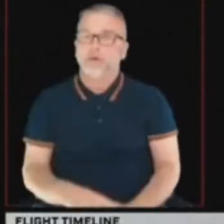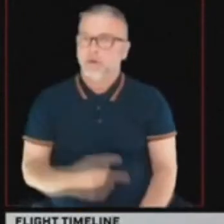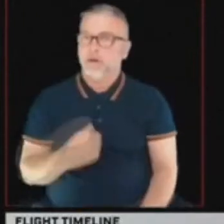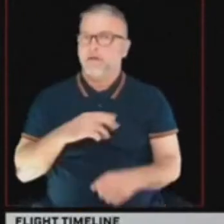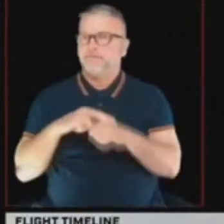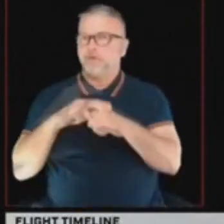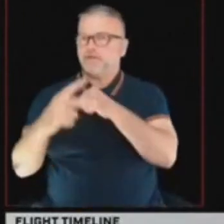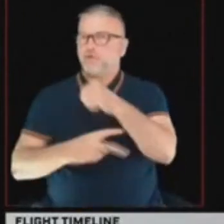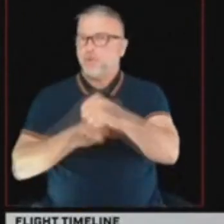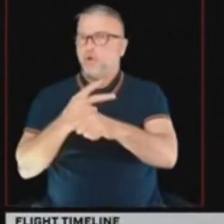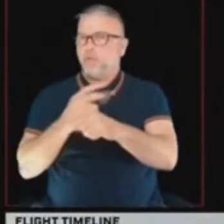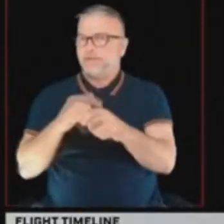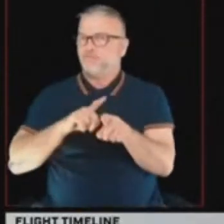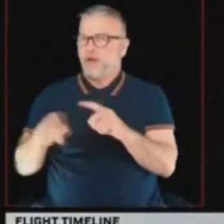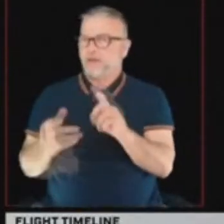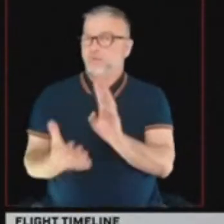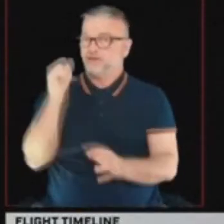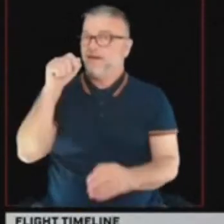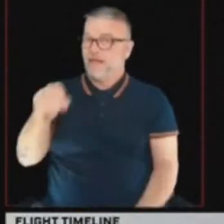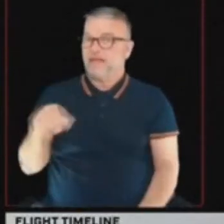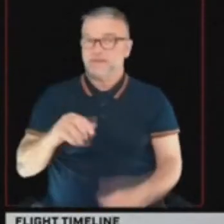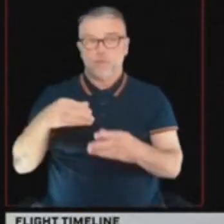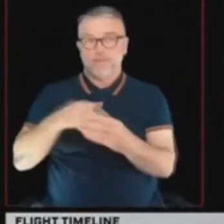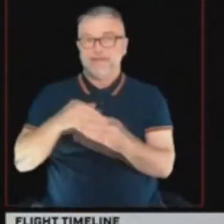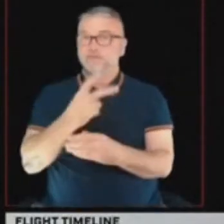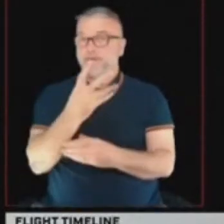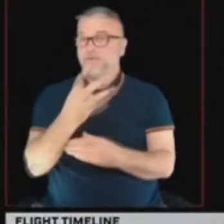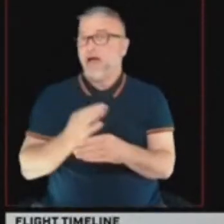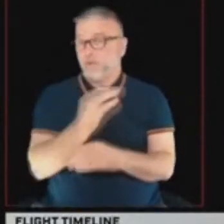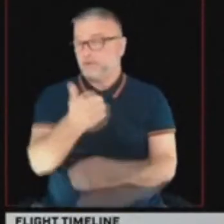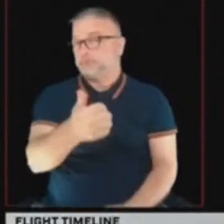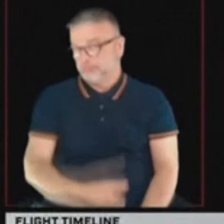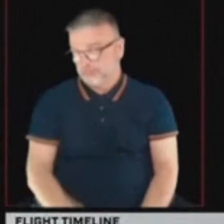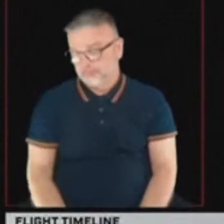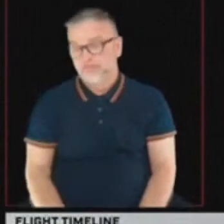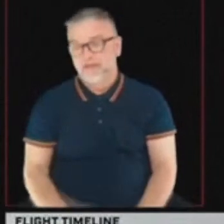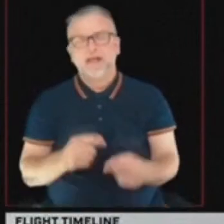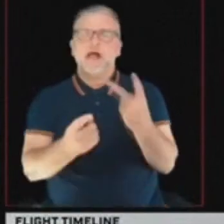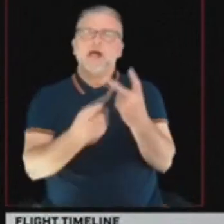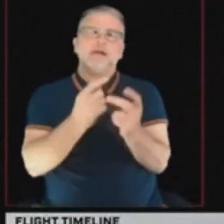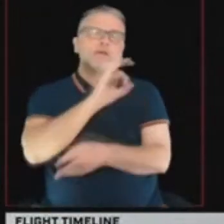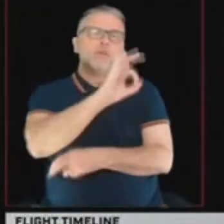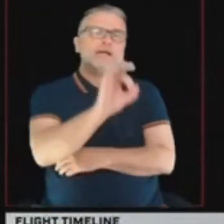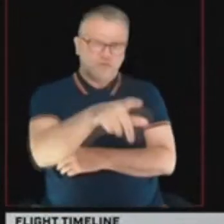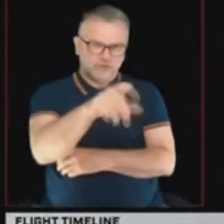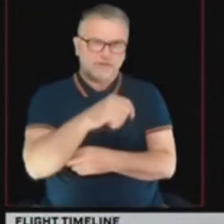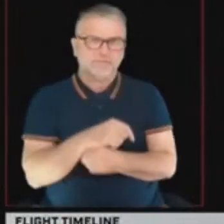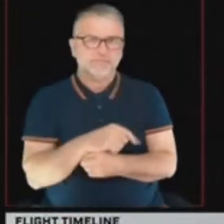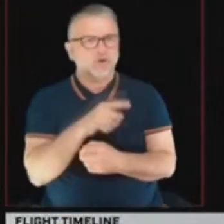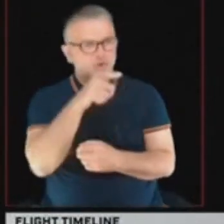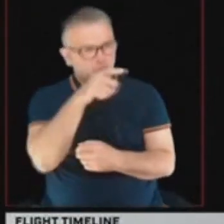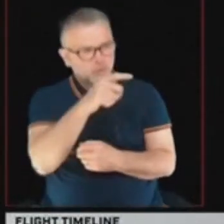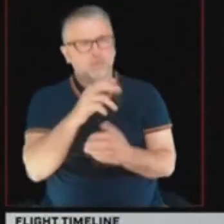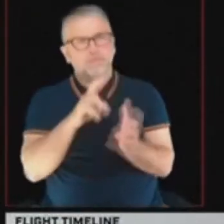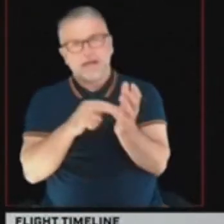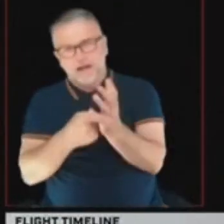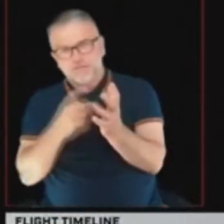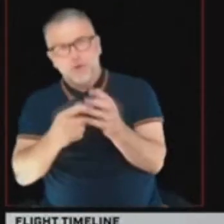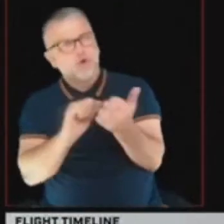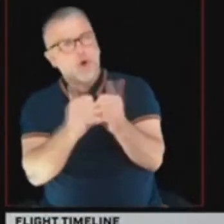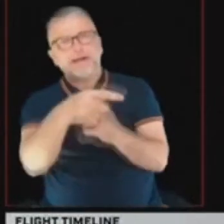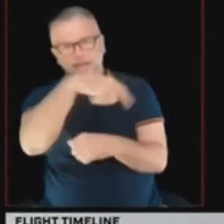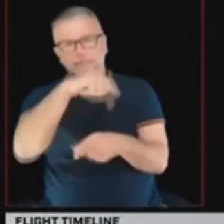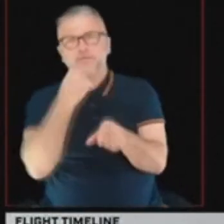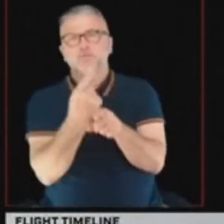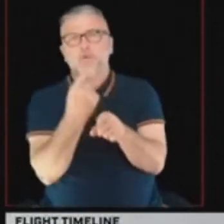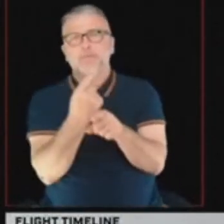accomplish. So another question would be, a lot of what you and your NRO colleagues have talked about when discussing